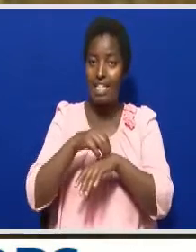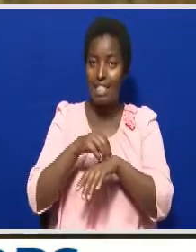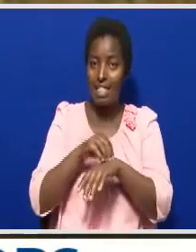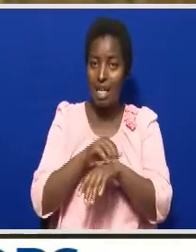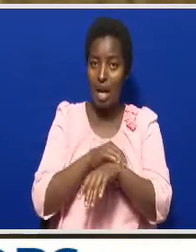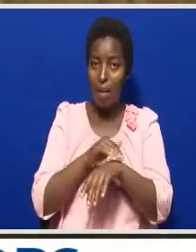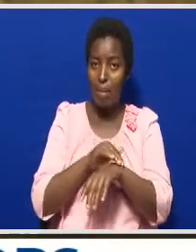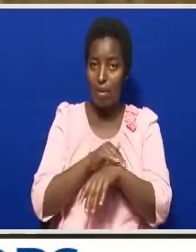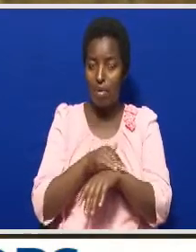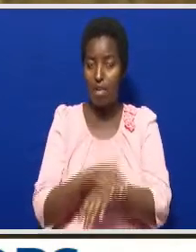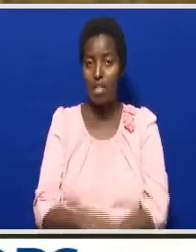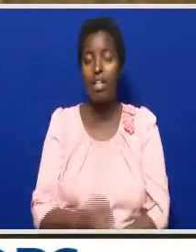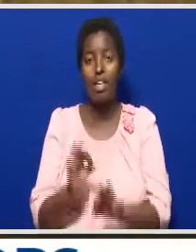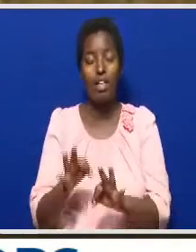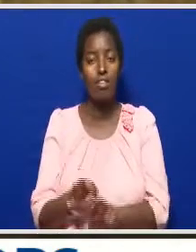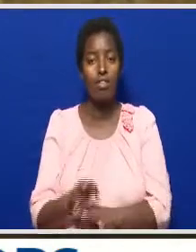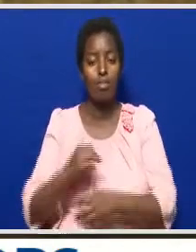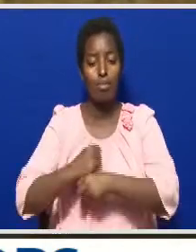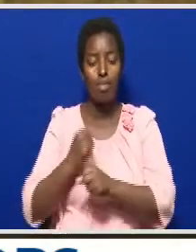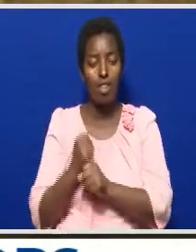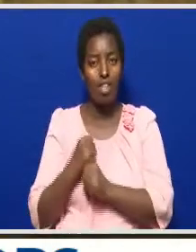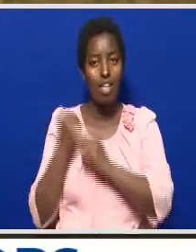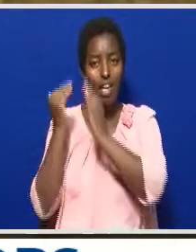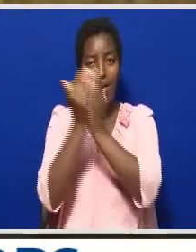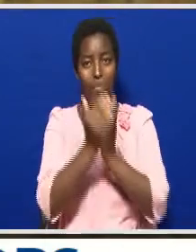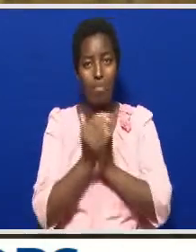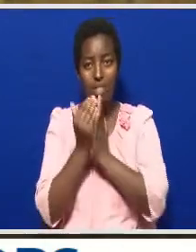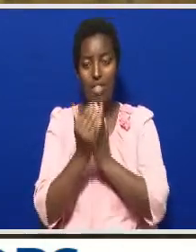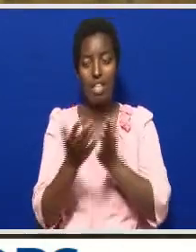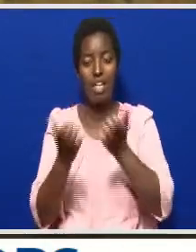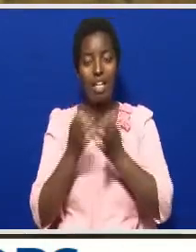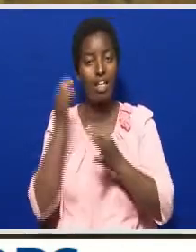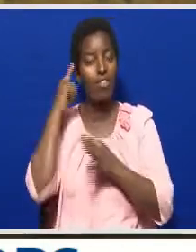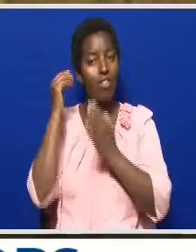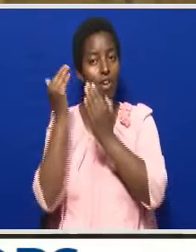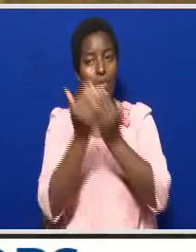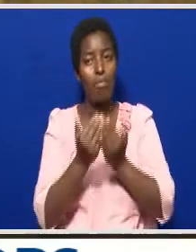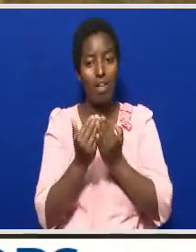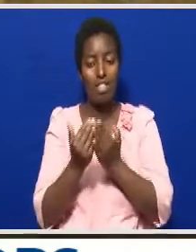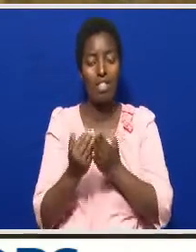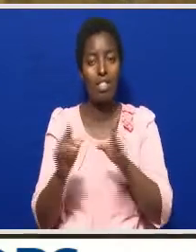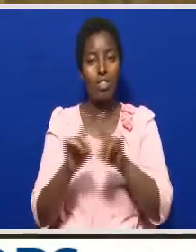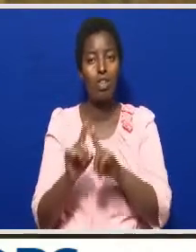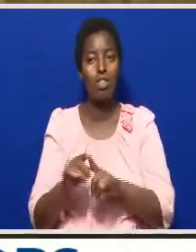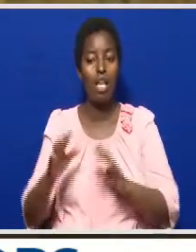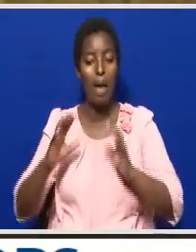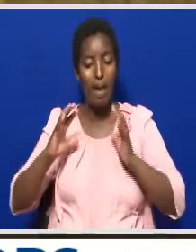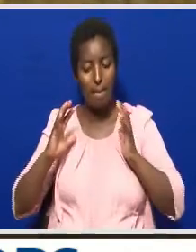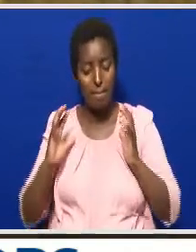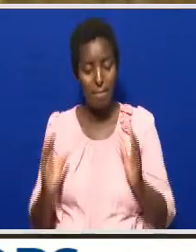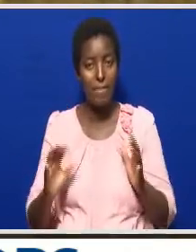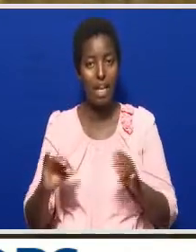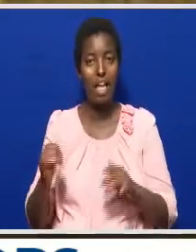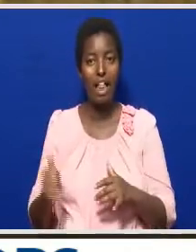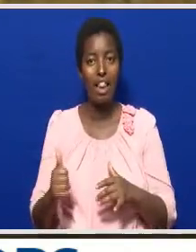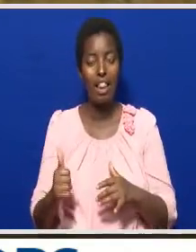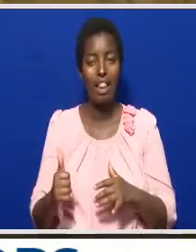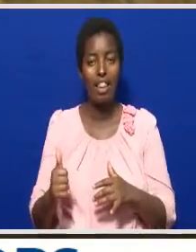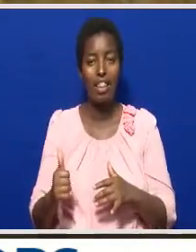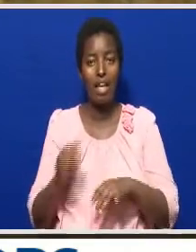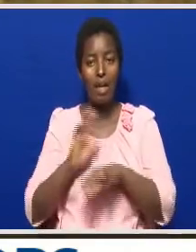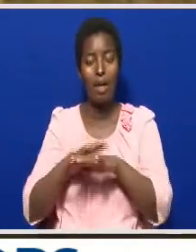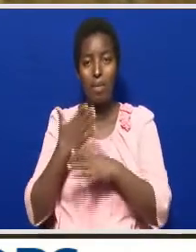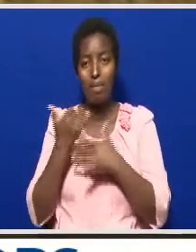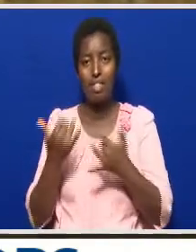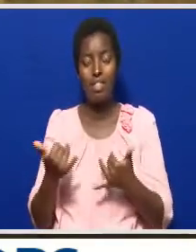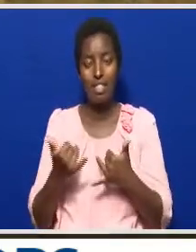market, especially if you are making porridge. The demand for porridge in this one is so big. The other advantage is that it can be